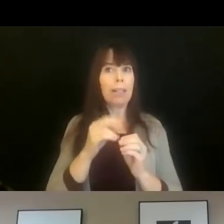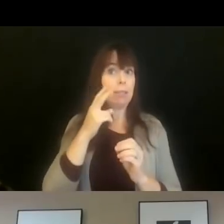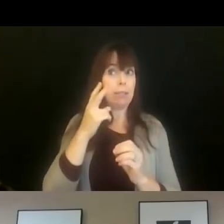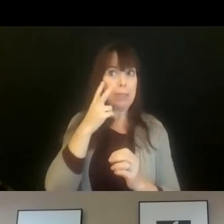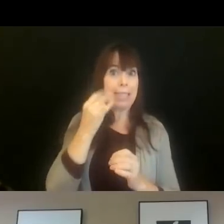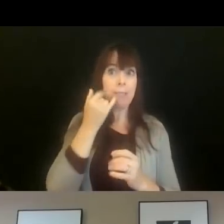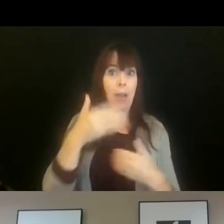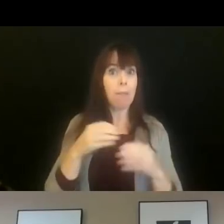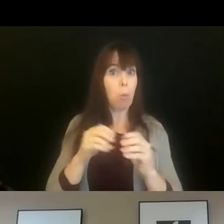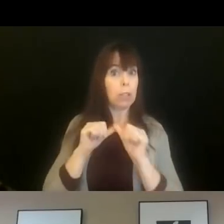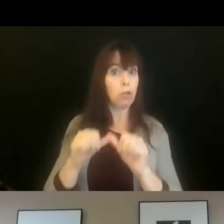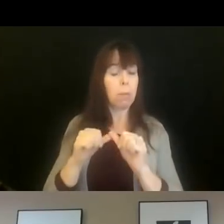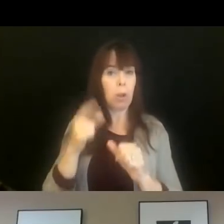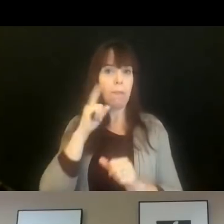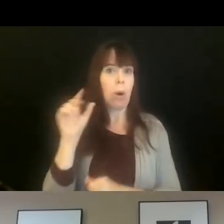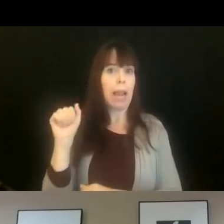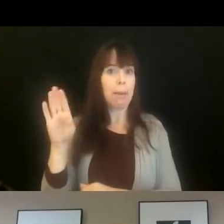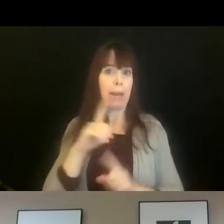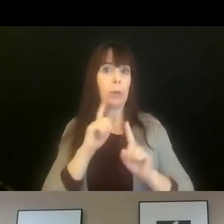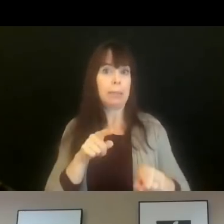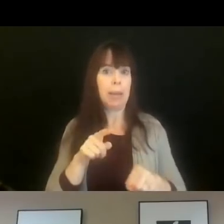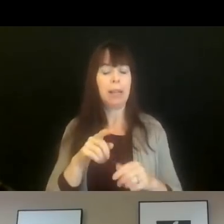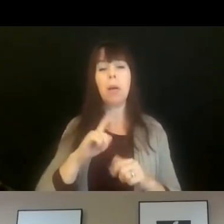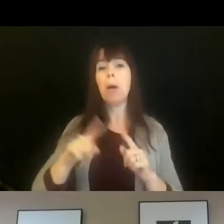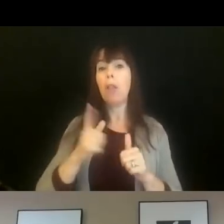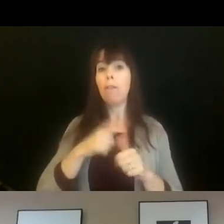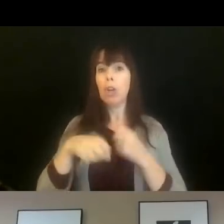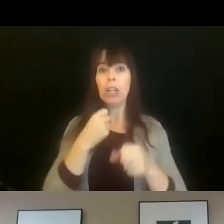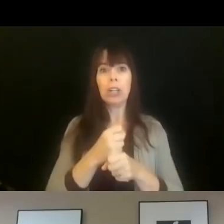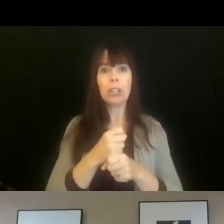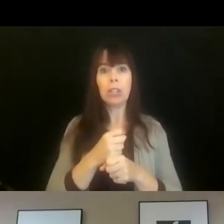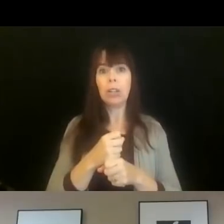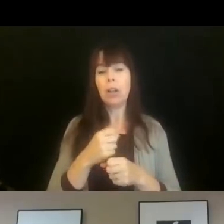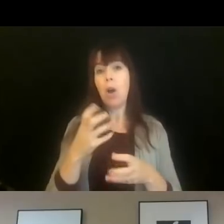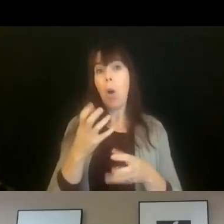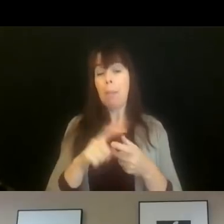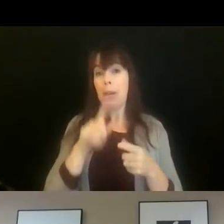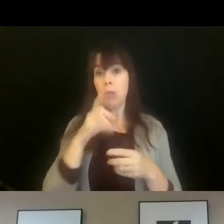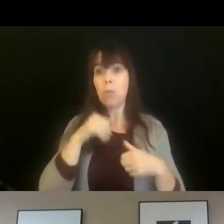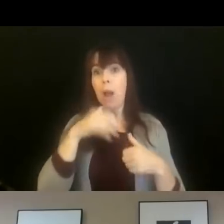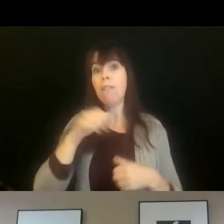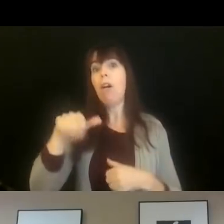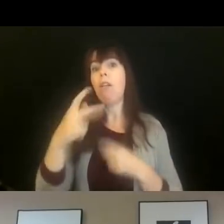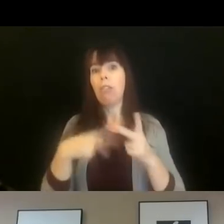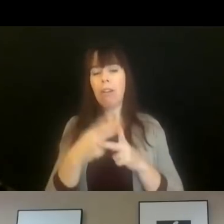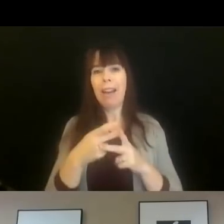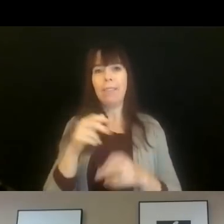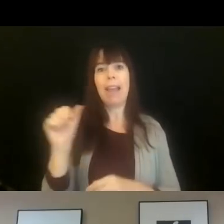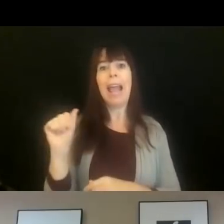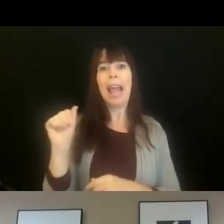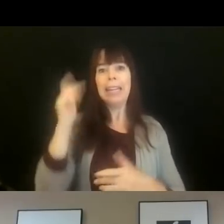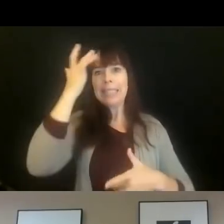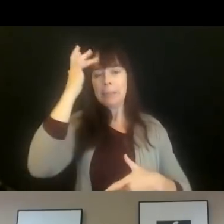the antibody response. But during the first year, in order to pick up asymptomatic infections as well as symptomatic infections,